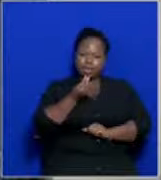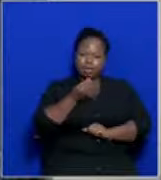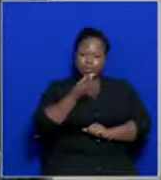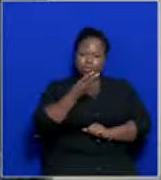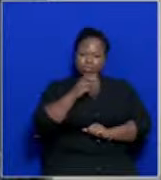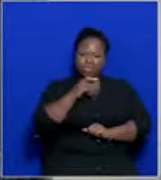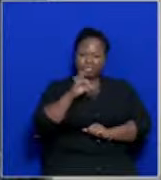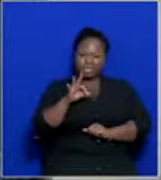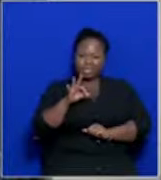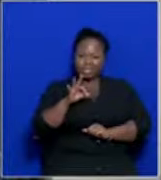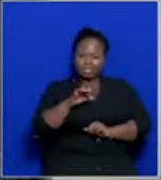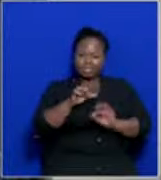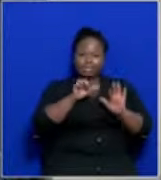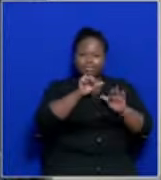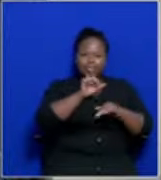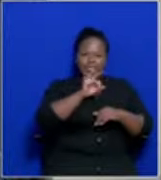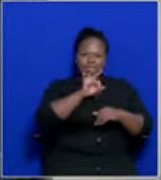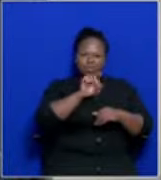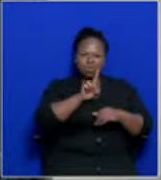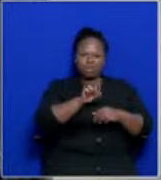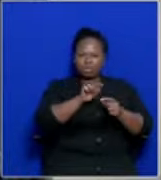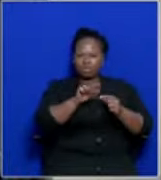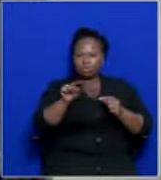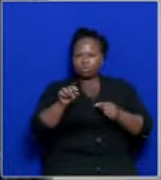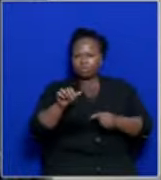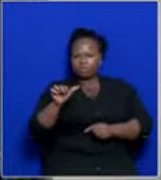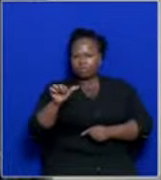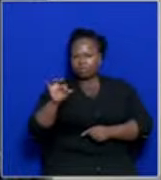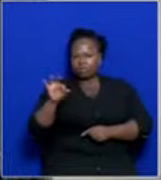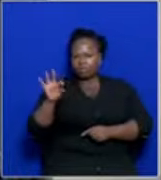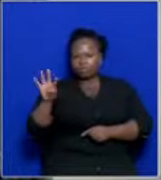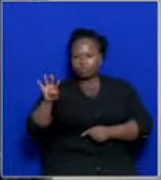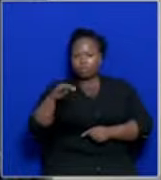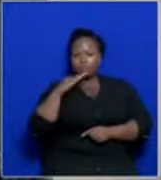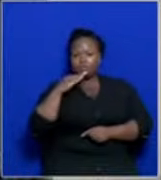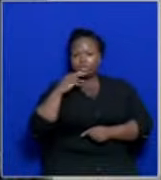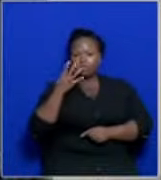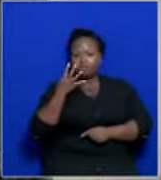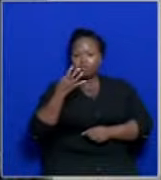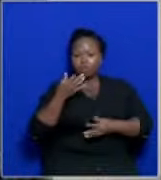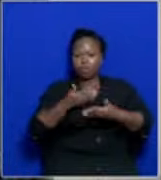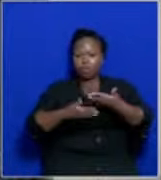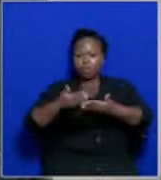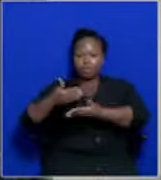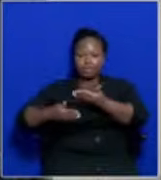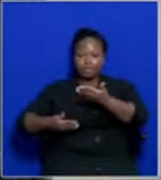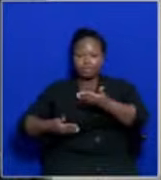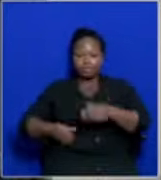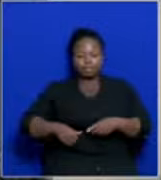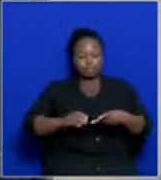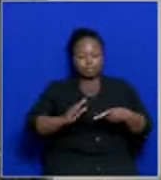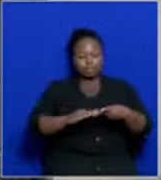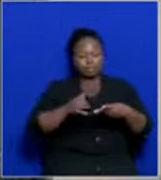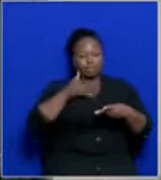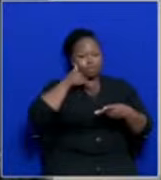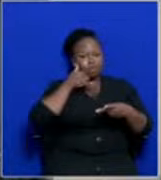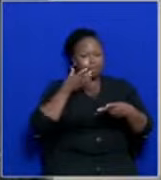to 634. That's 4 pages. And the second telephone number is 635